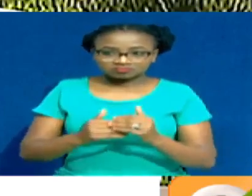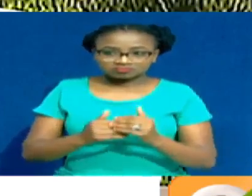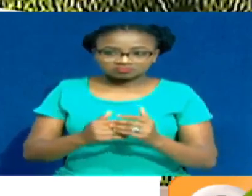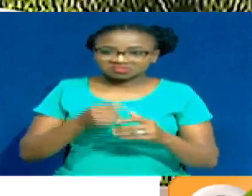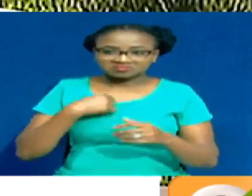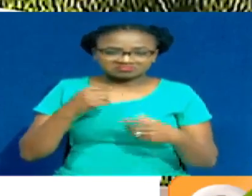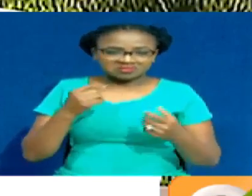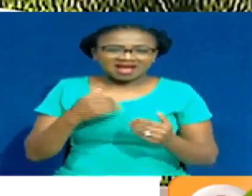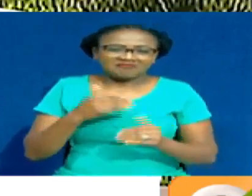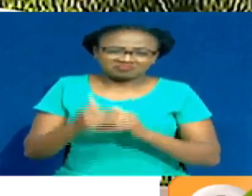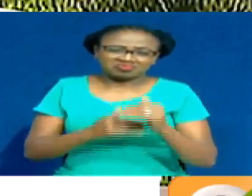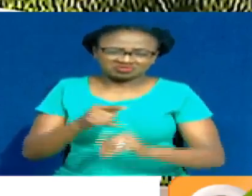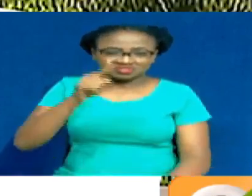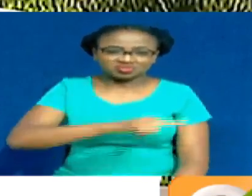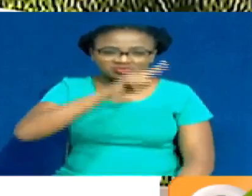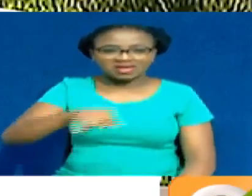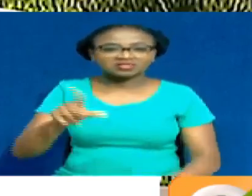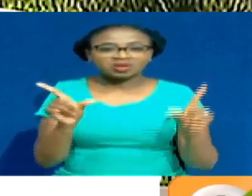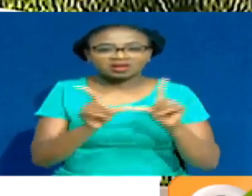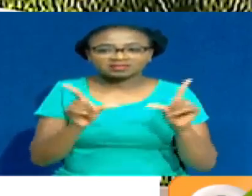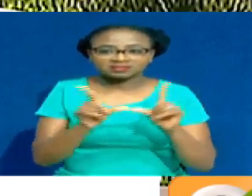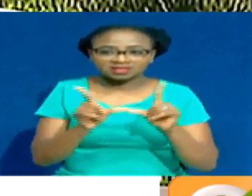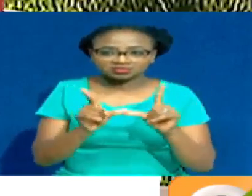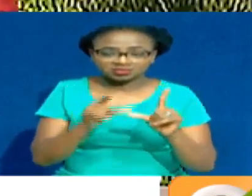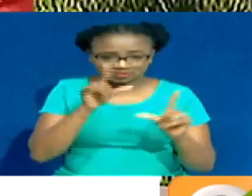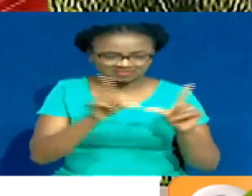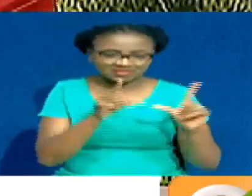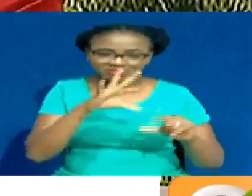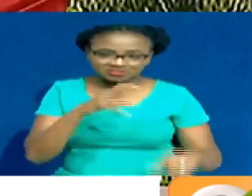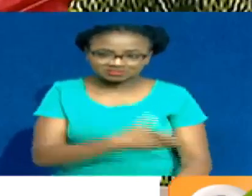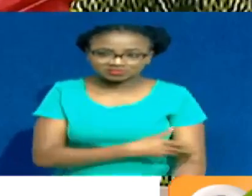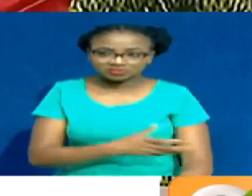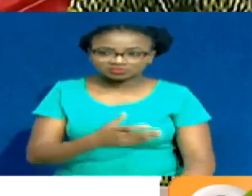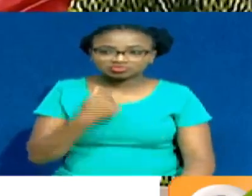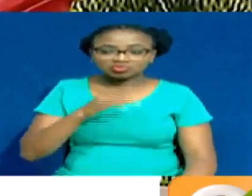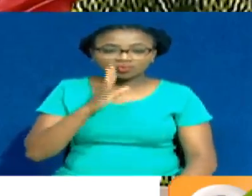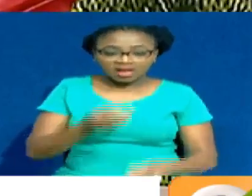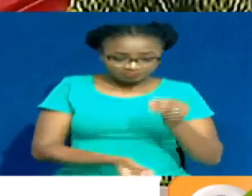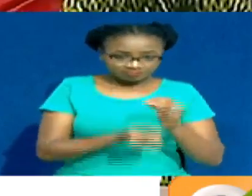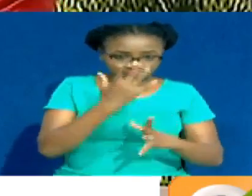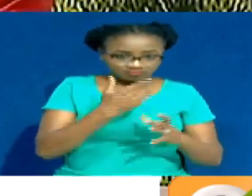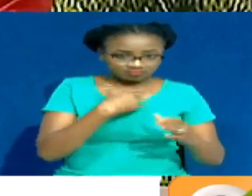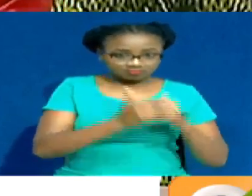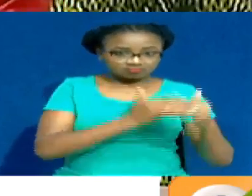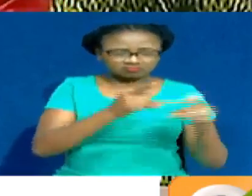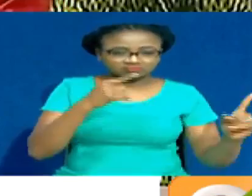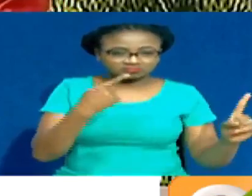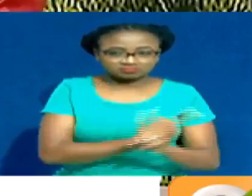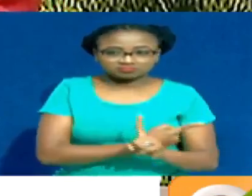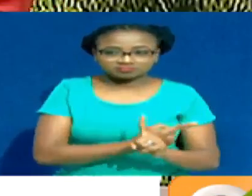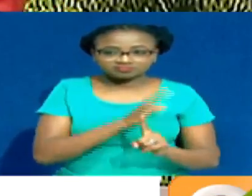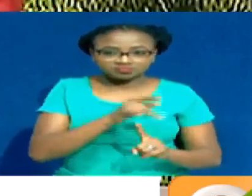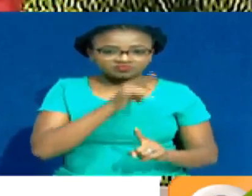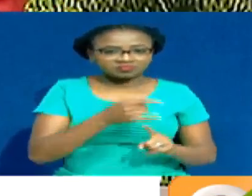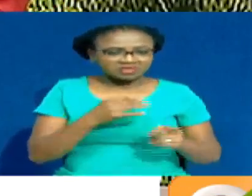can't wake up one day and cancel a title. I can't do that. I don't have that power before the law. So we'll set up this a different process, which is now interrogating what